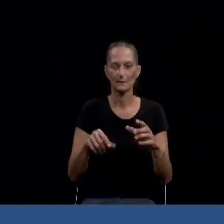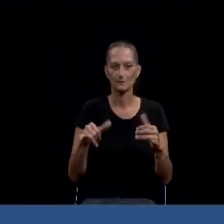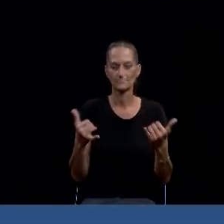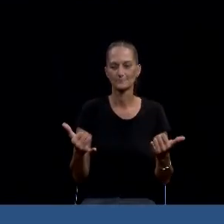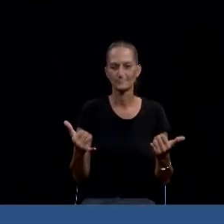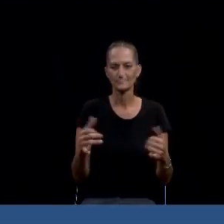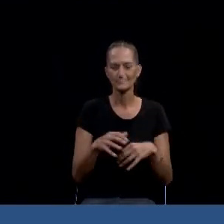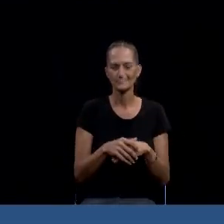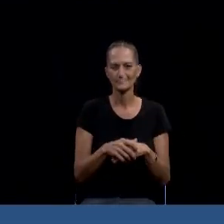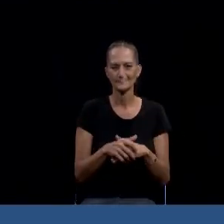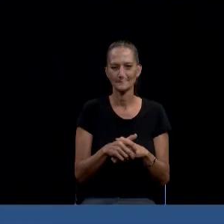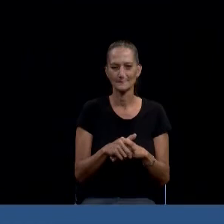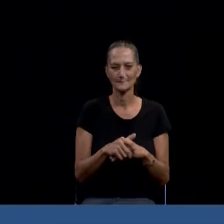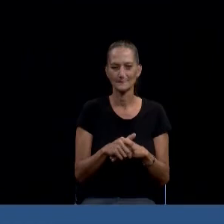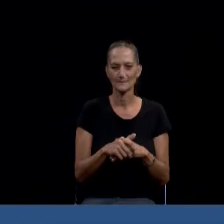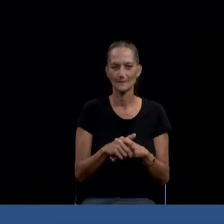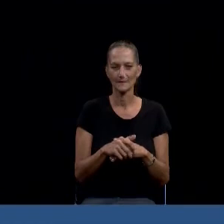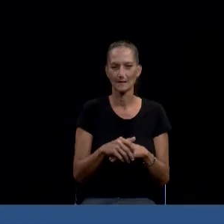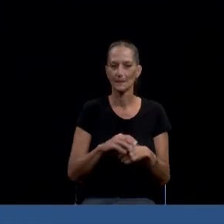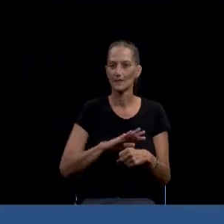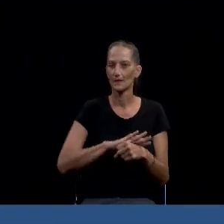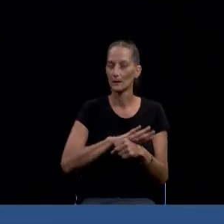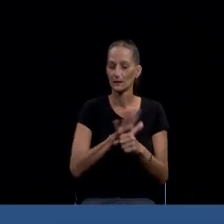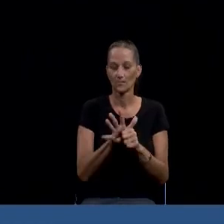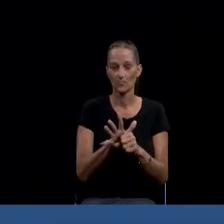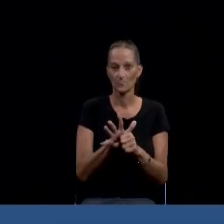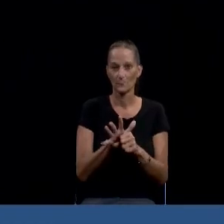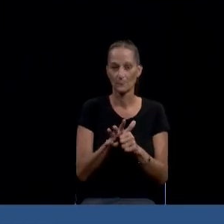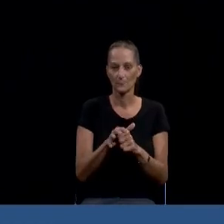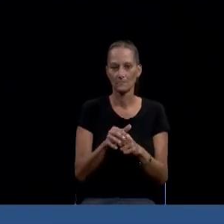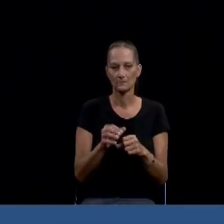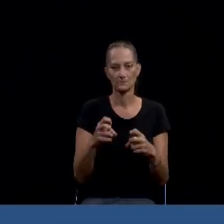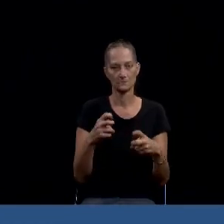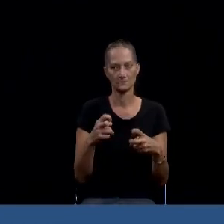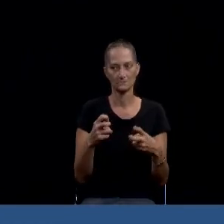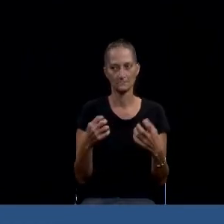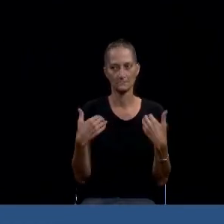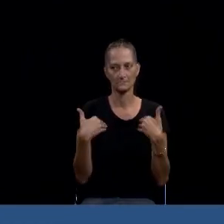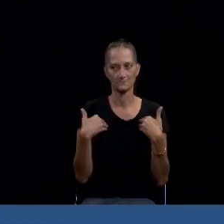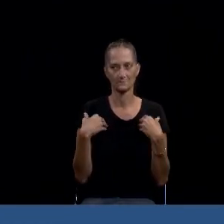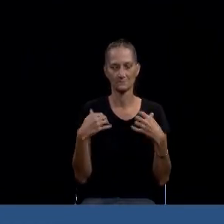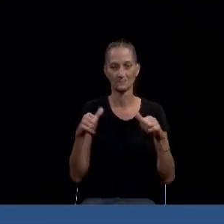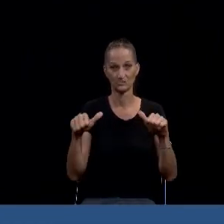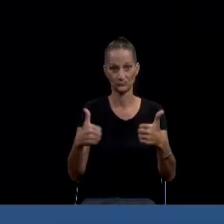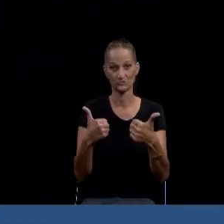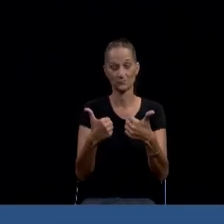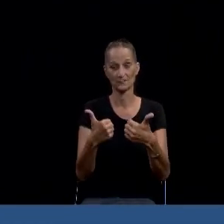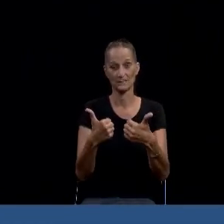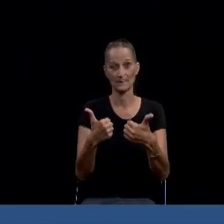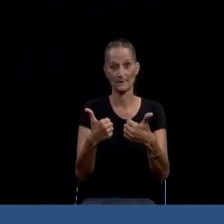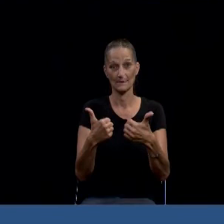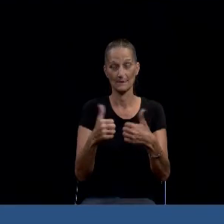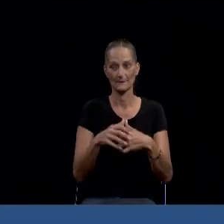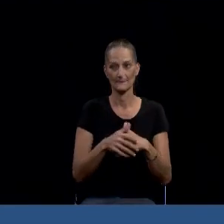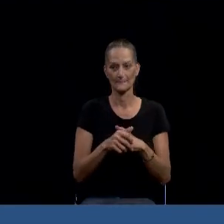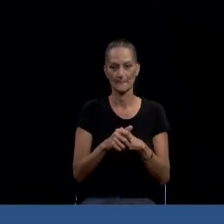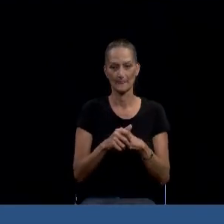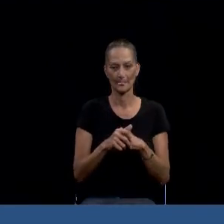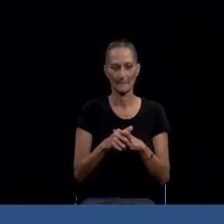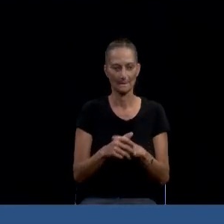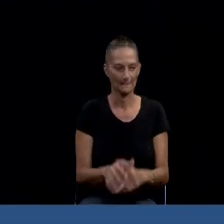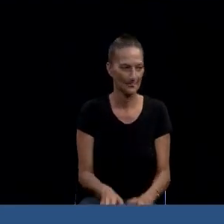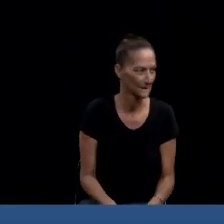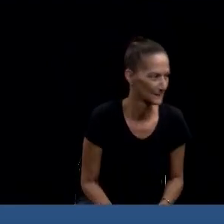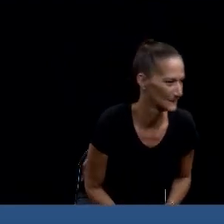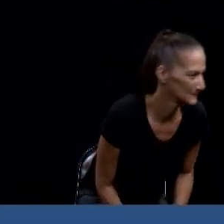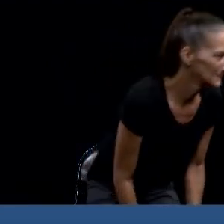presents its own challenges, and we will live up to those. Wonderful. Well, thank you so much again. I'm very excited